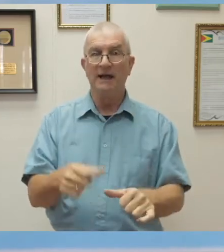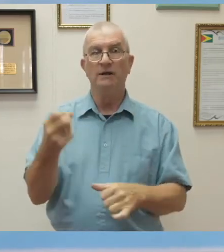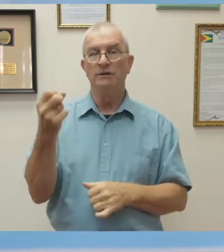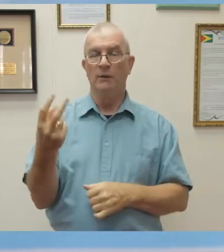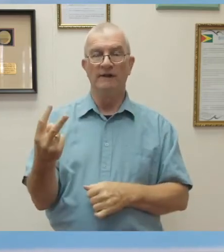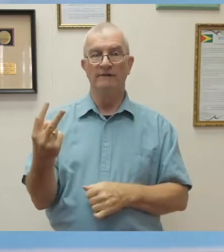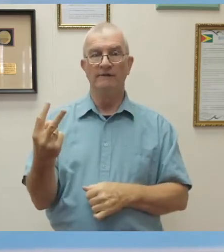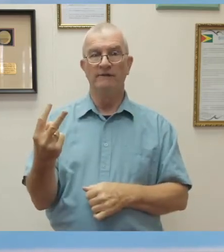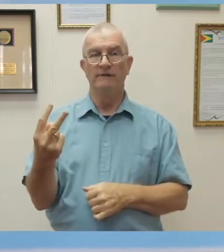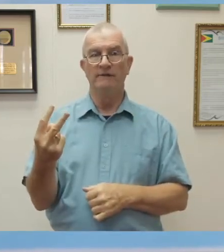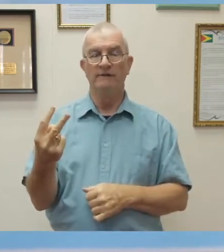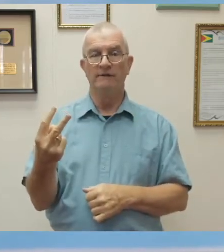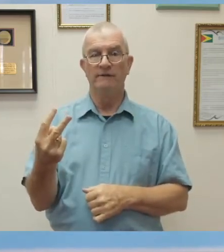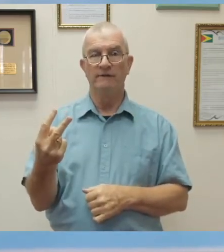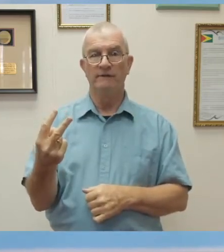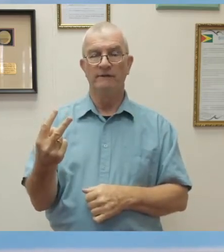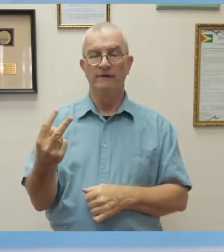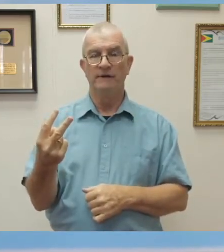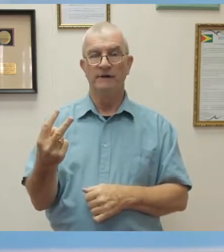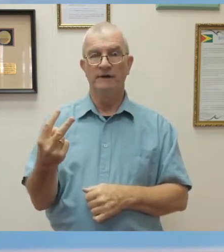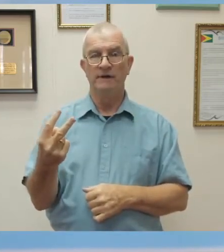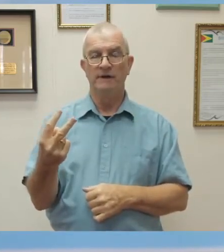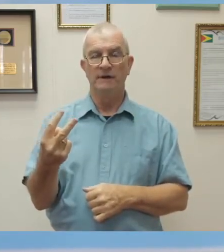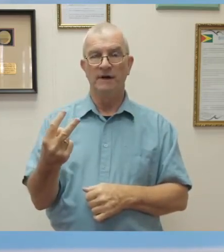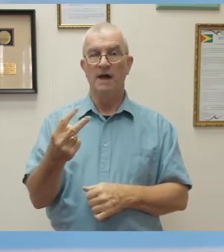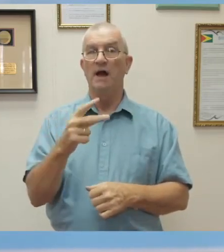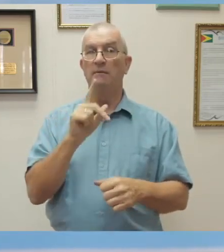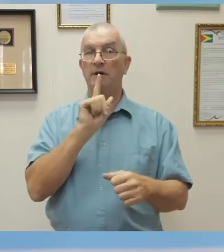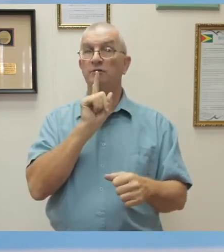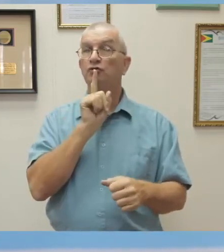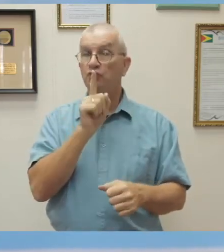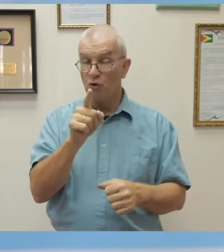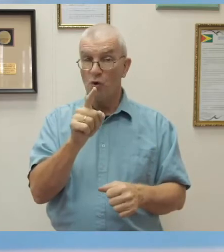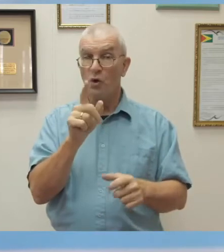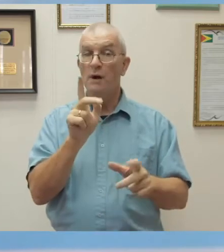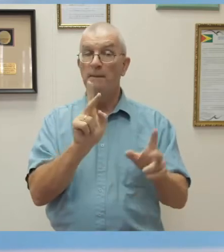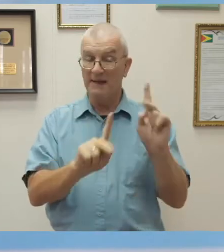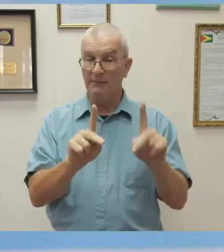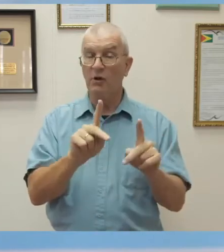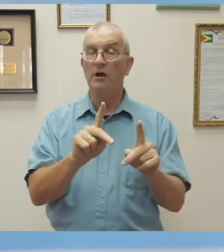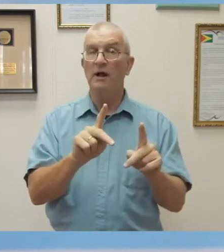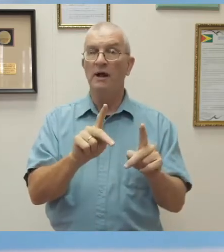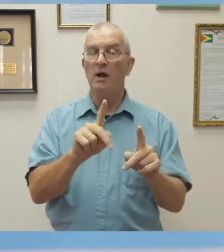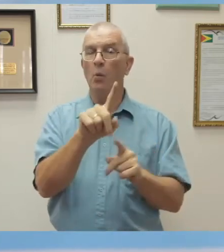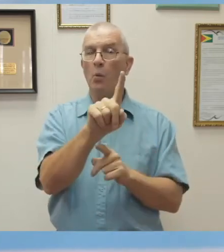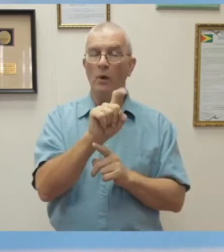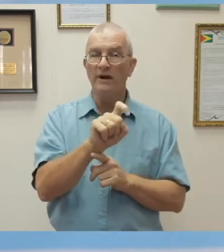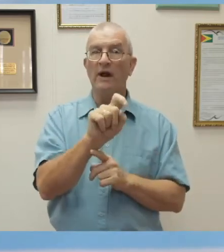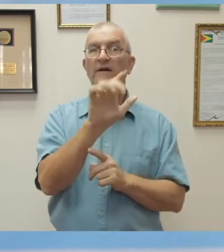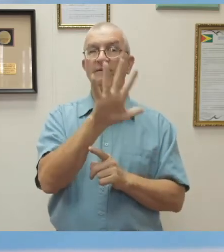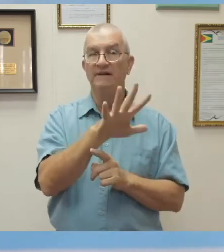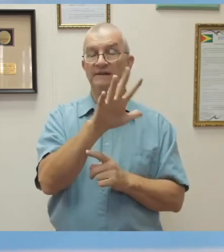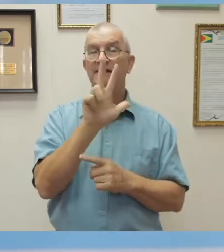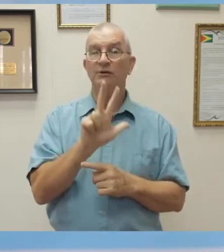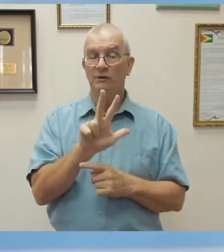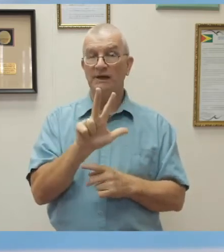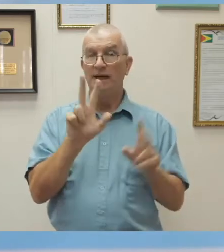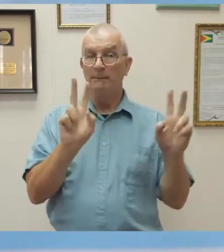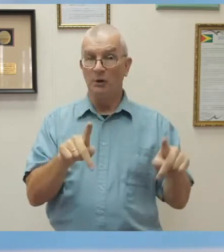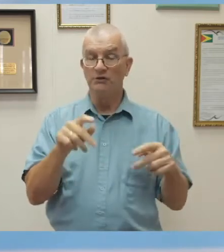at 12. The number of confirmed cases remains at